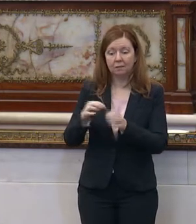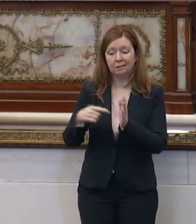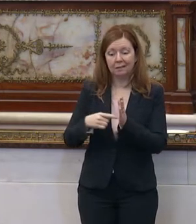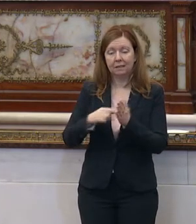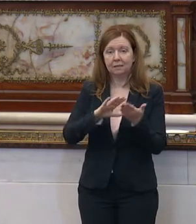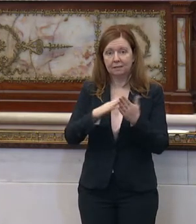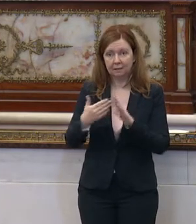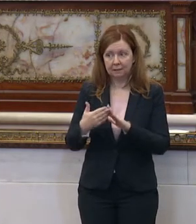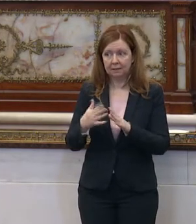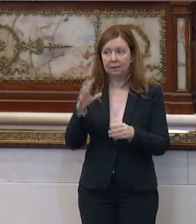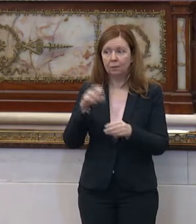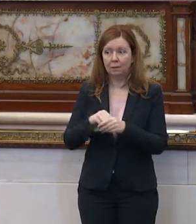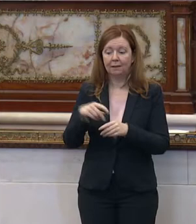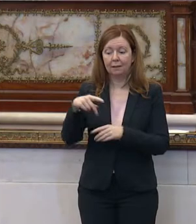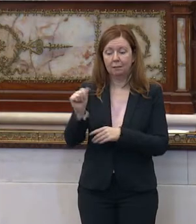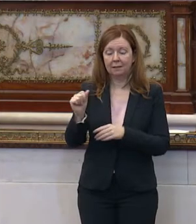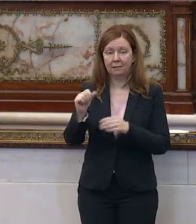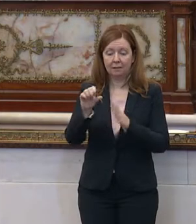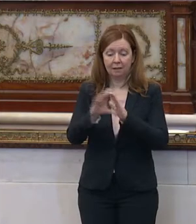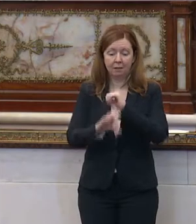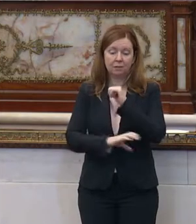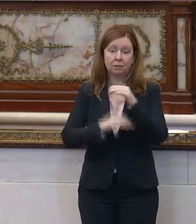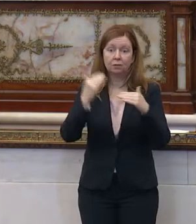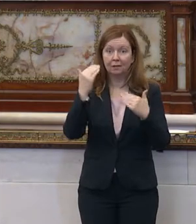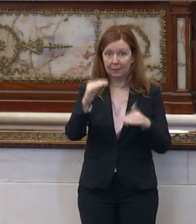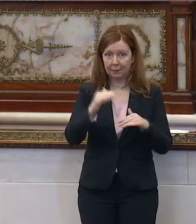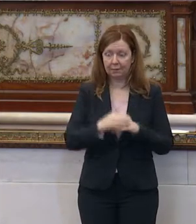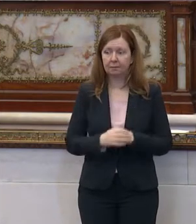of the city within the Pennsylvania constitutional limit.